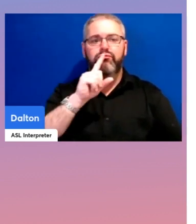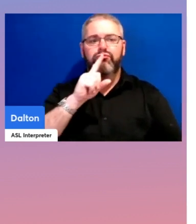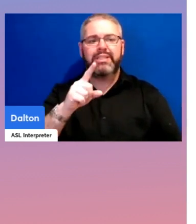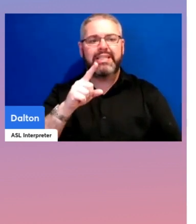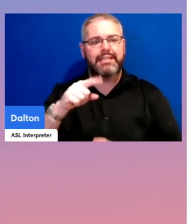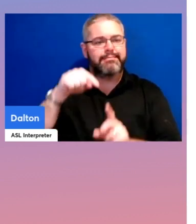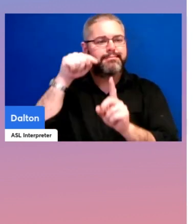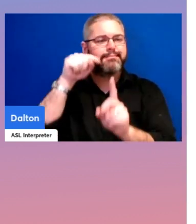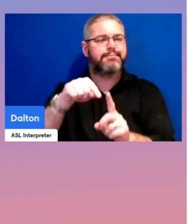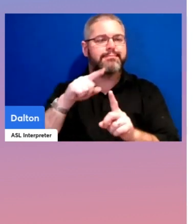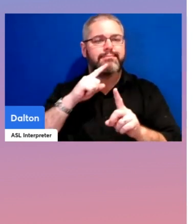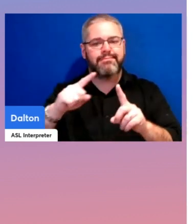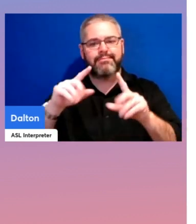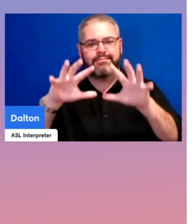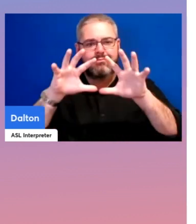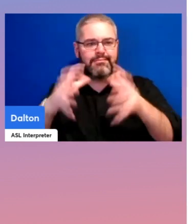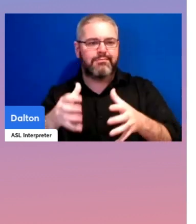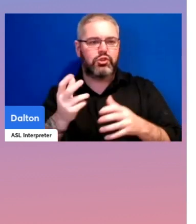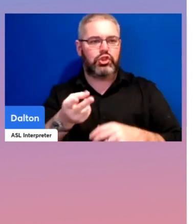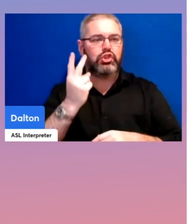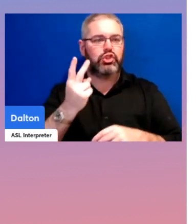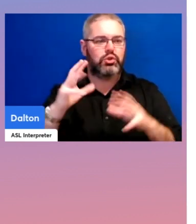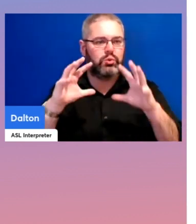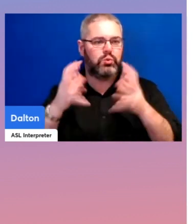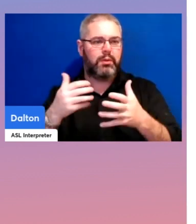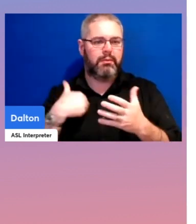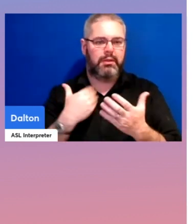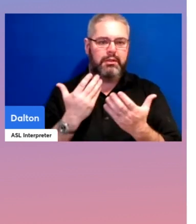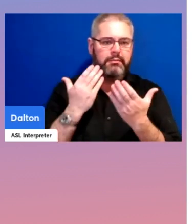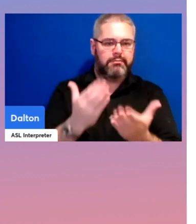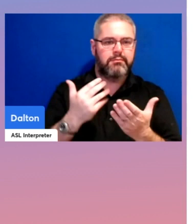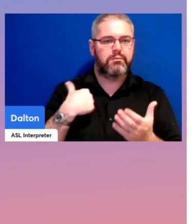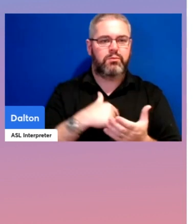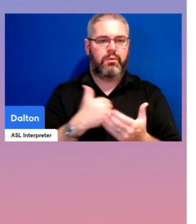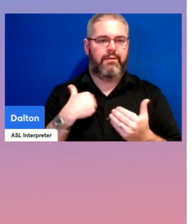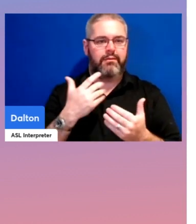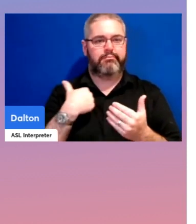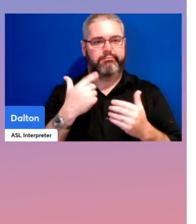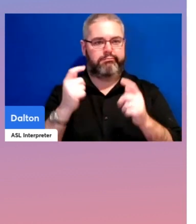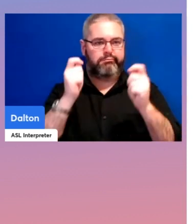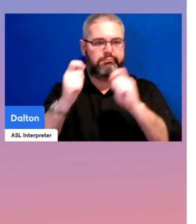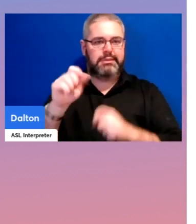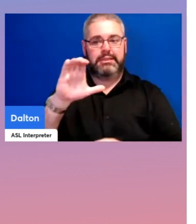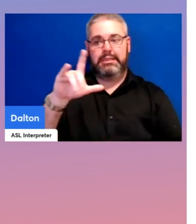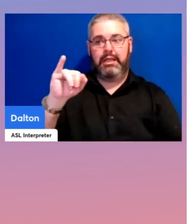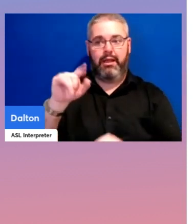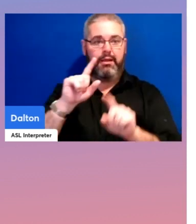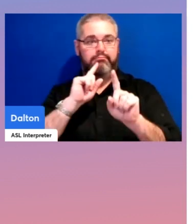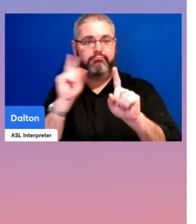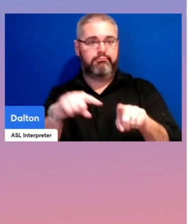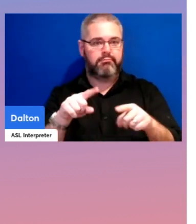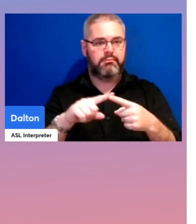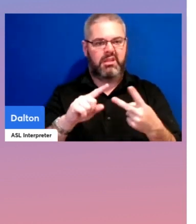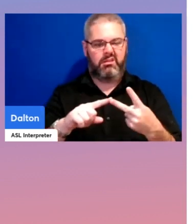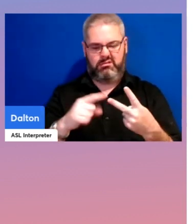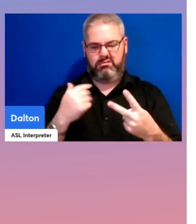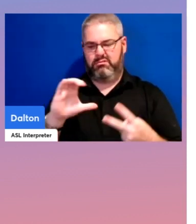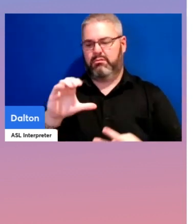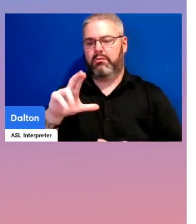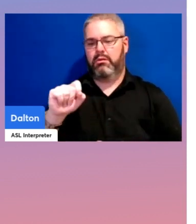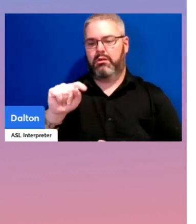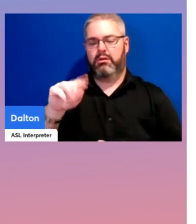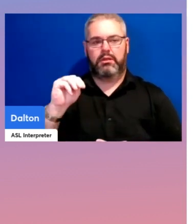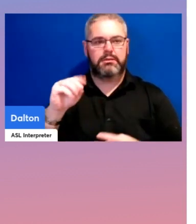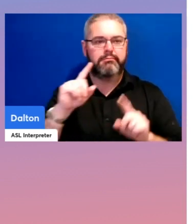can categorize them into 2 groups, CLI commands and custom conditions. So the custom conditions are what I refer to as